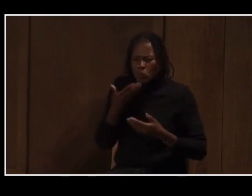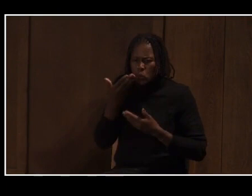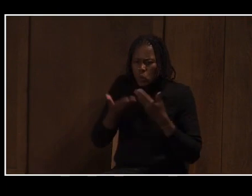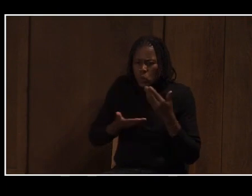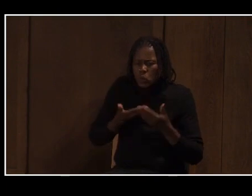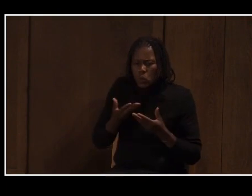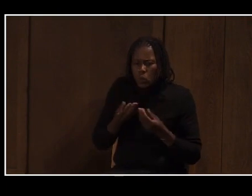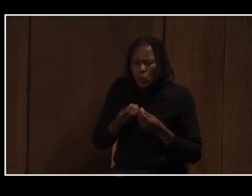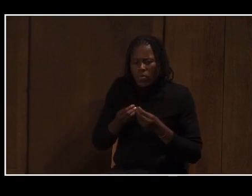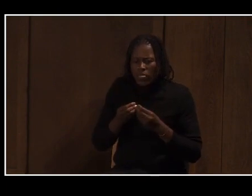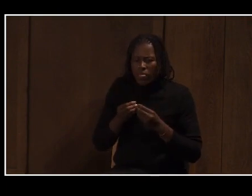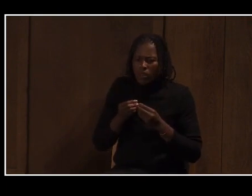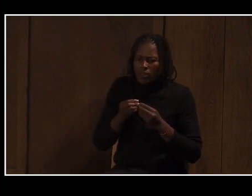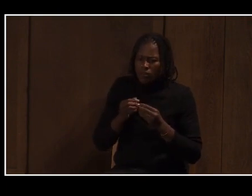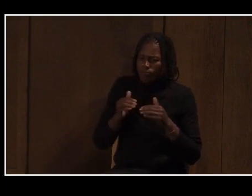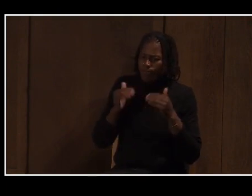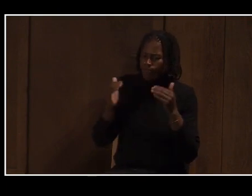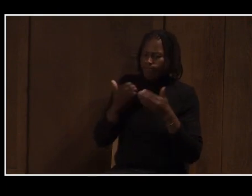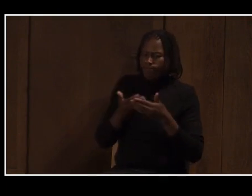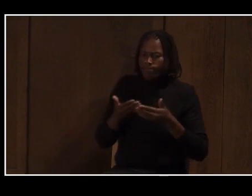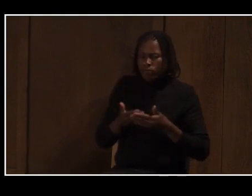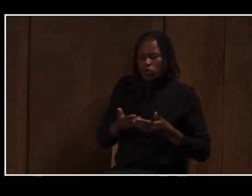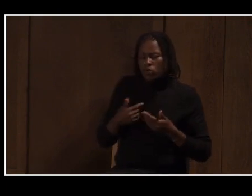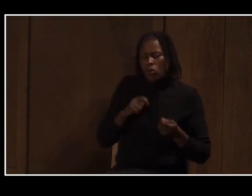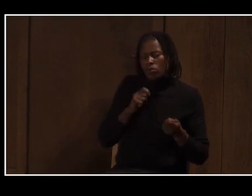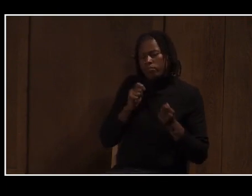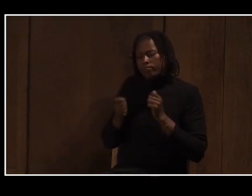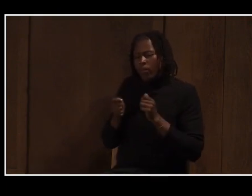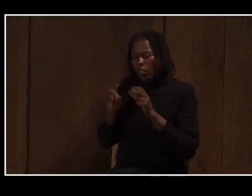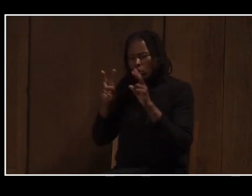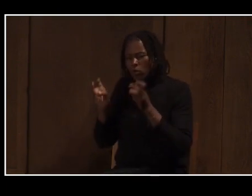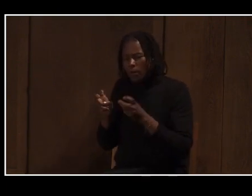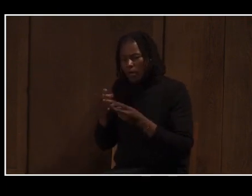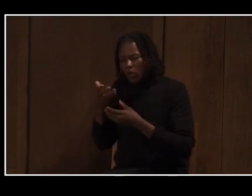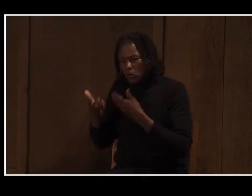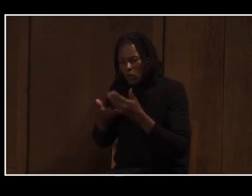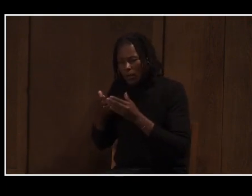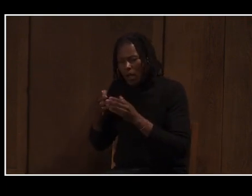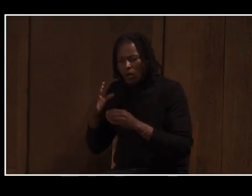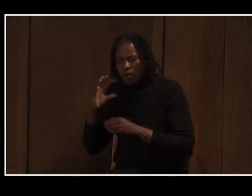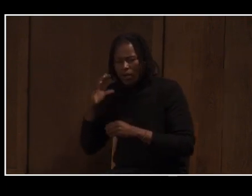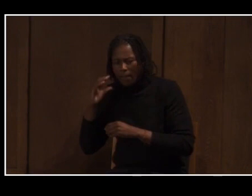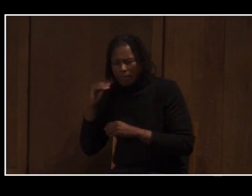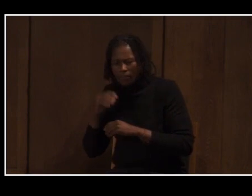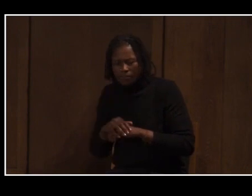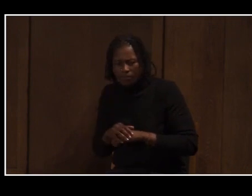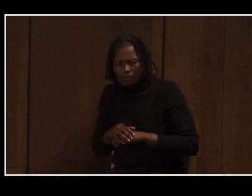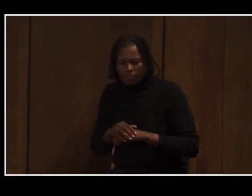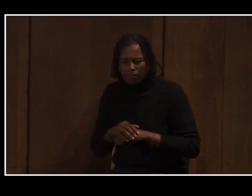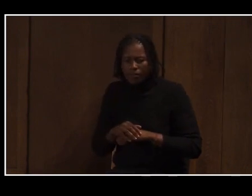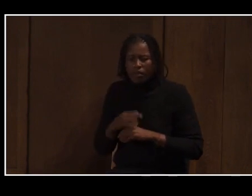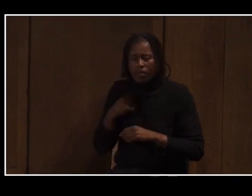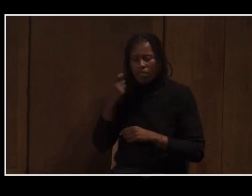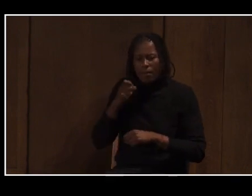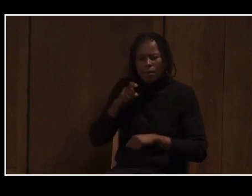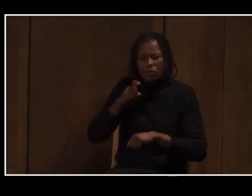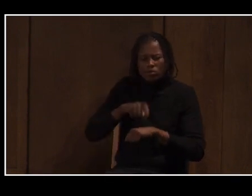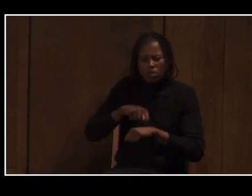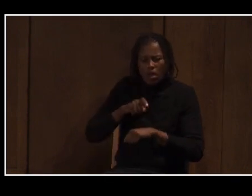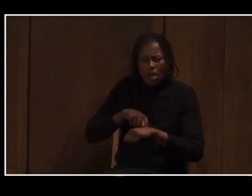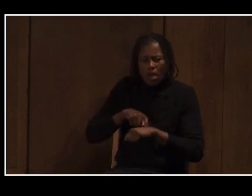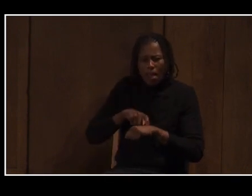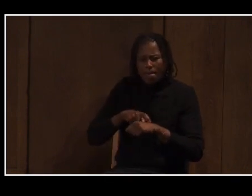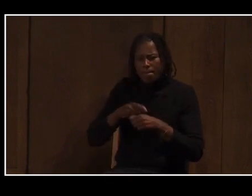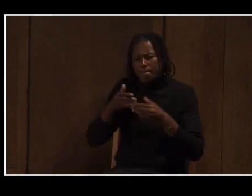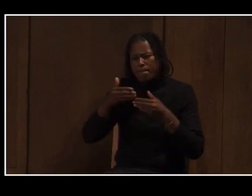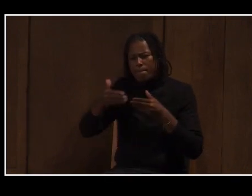of how Deleuze's refrain was born out of Nietzsche's eternal return, a cyclical expanse of time in which the past is forever relived. I made my